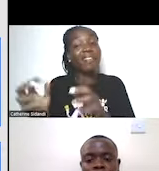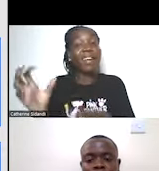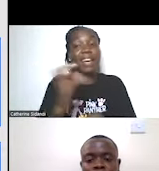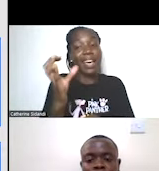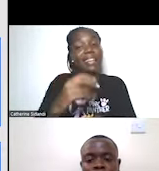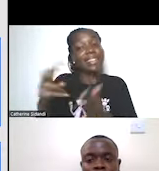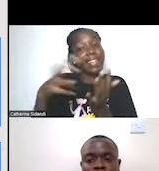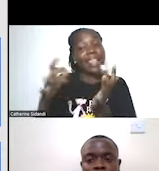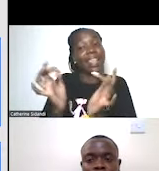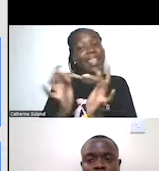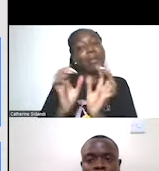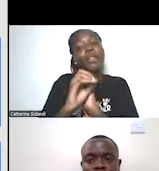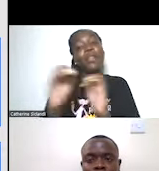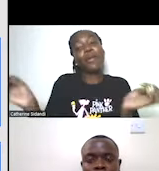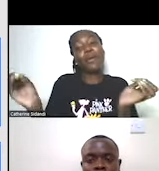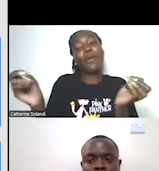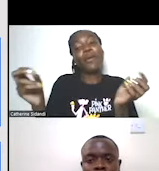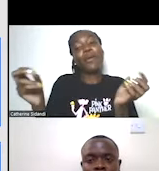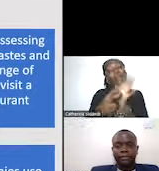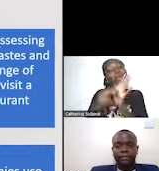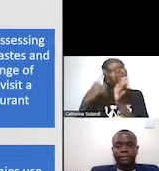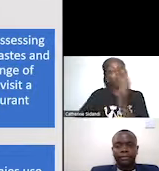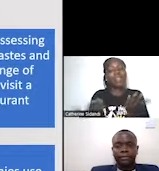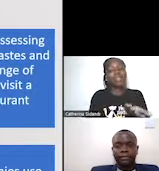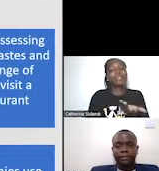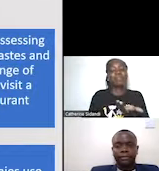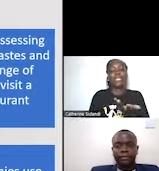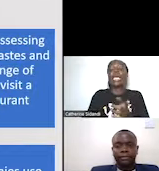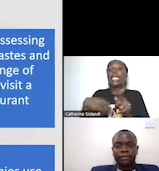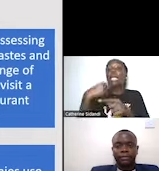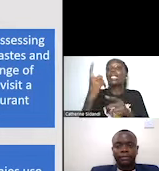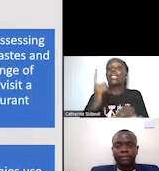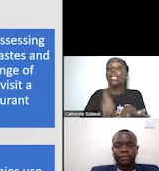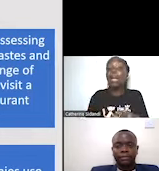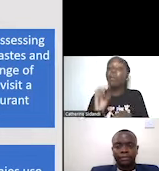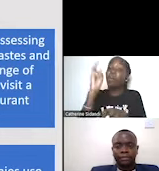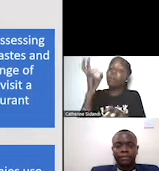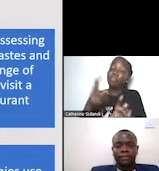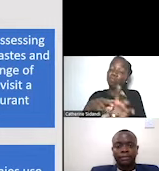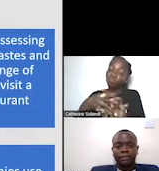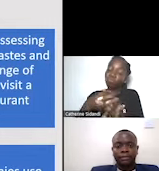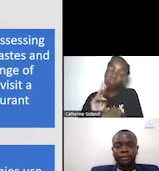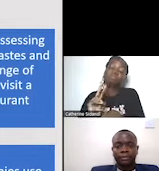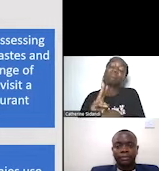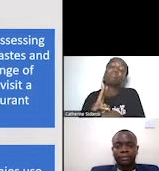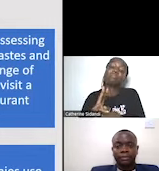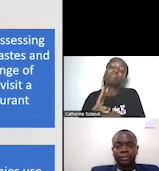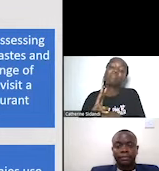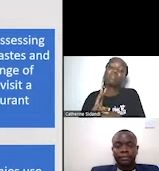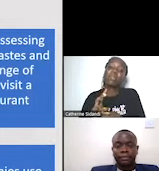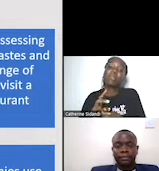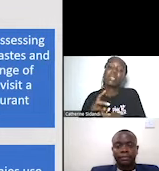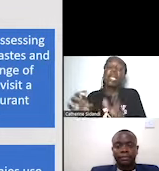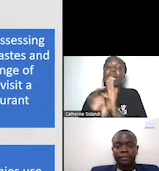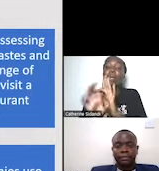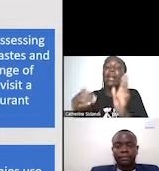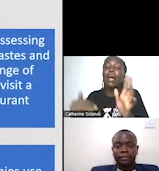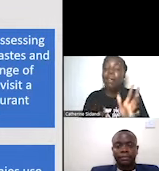are they likely to unsubscribe? Like I had some website asking me that